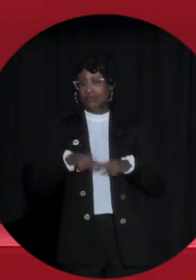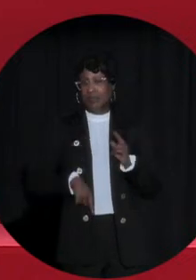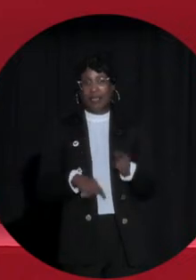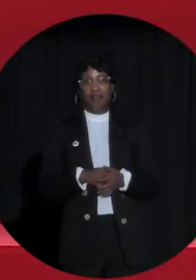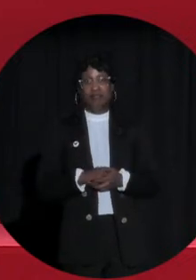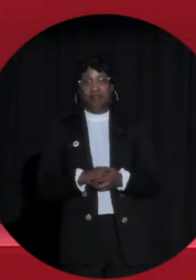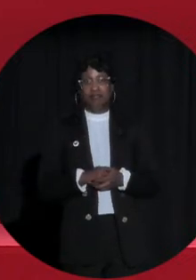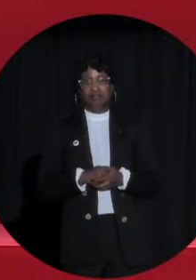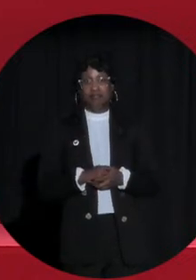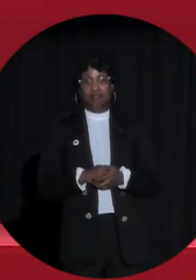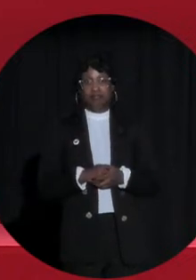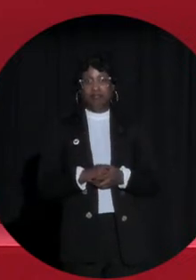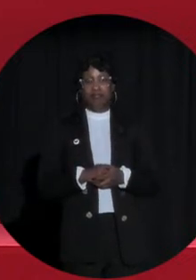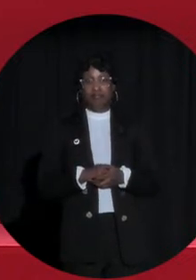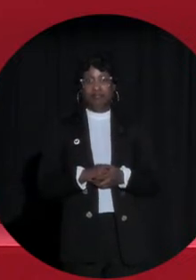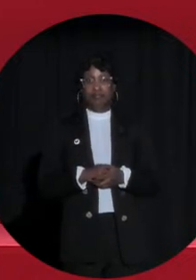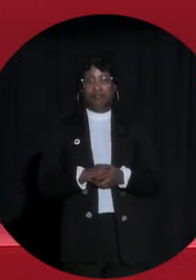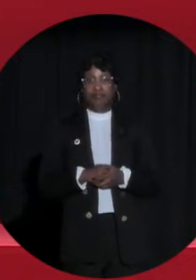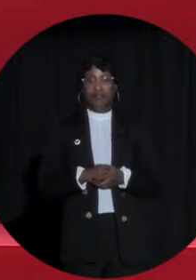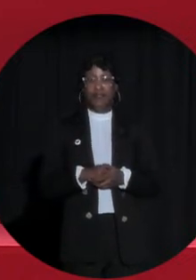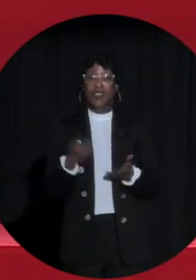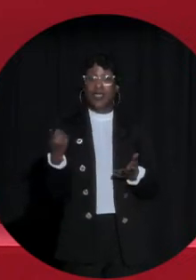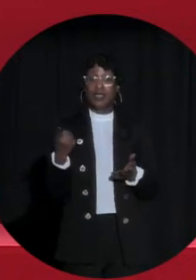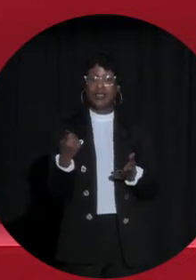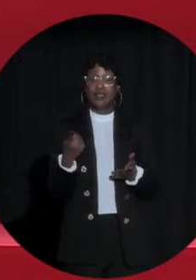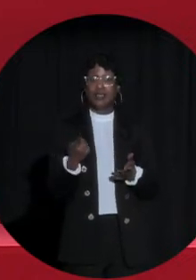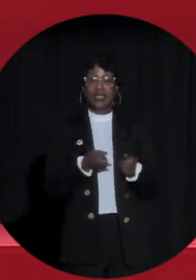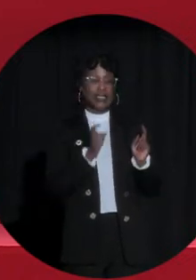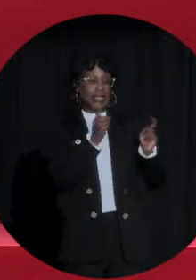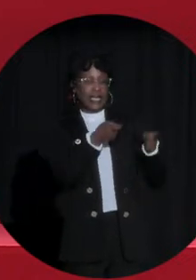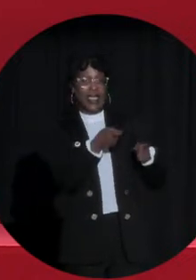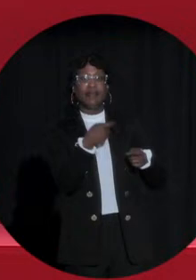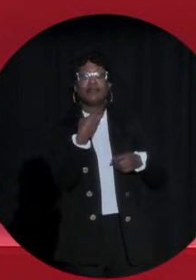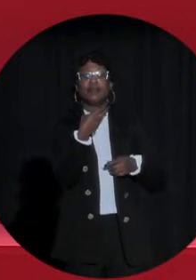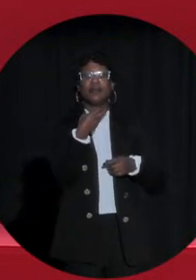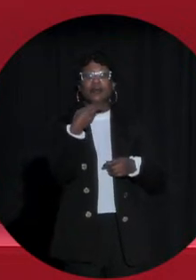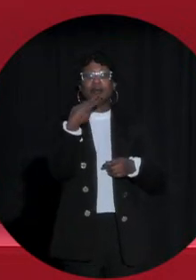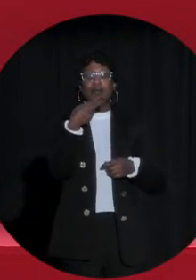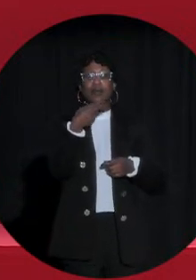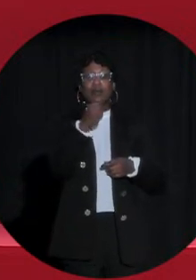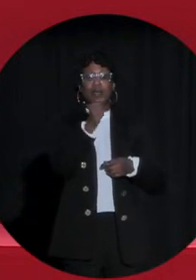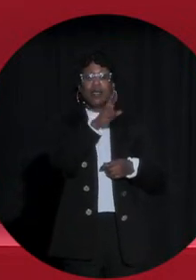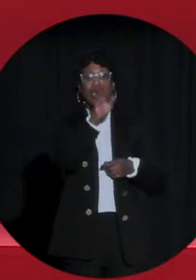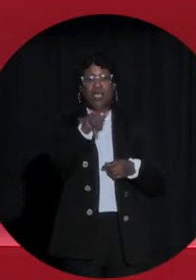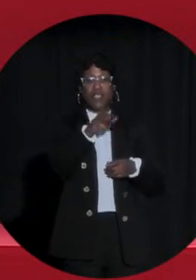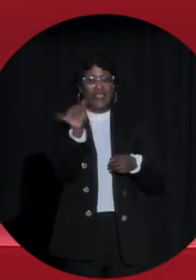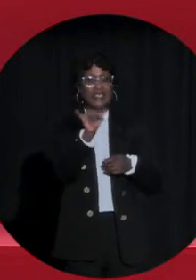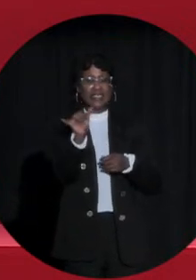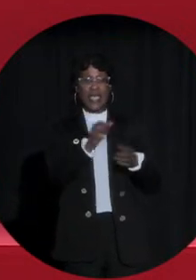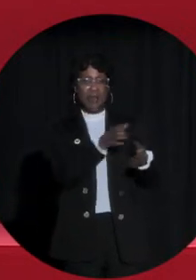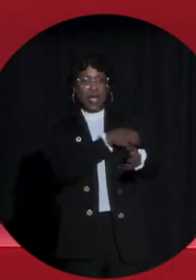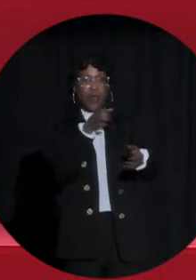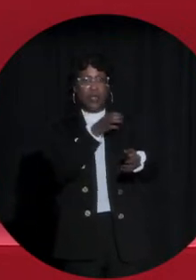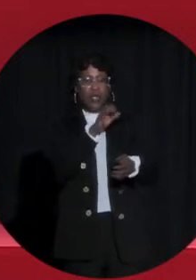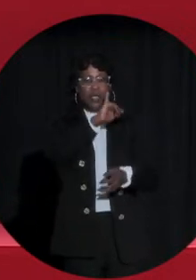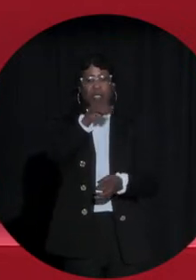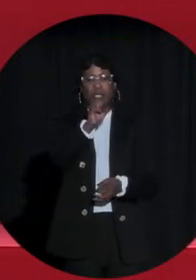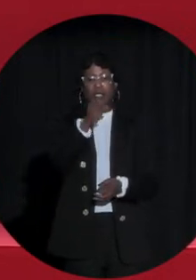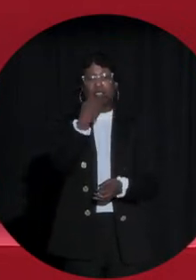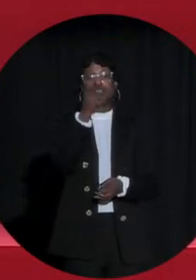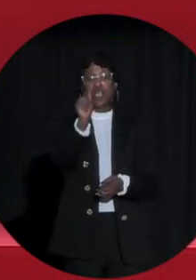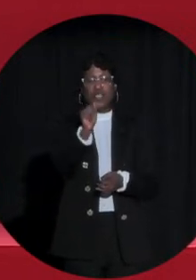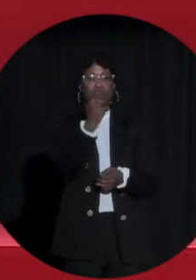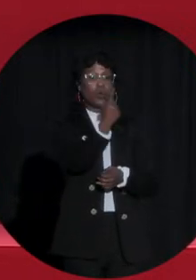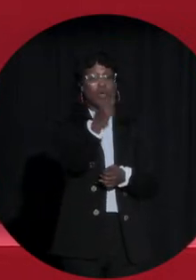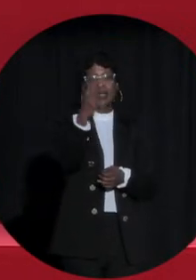same God that gave Harriet the power to fight will cover us. Joshua 1:9 tells us, "Be strong and courageous.